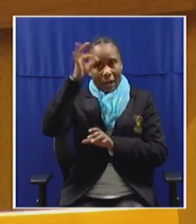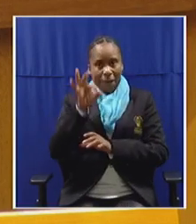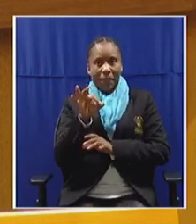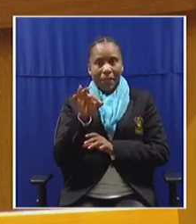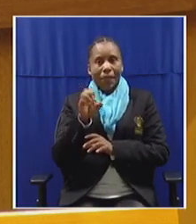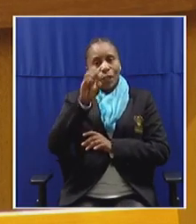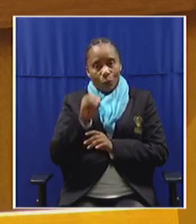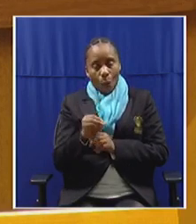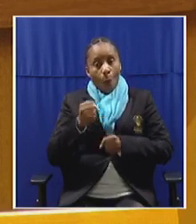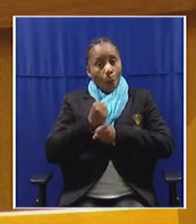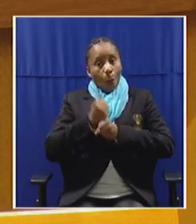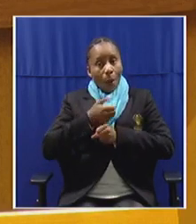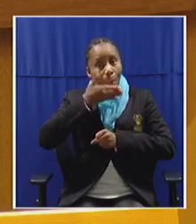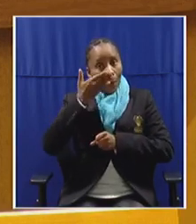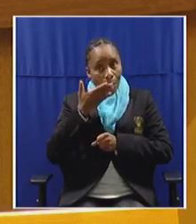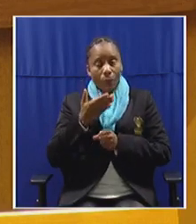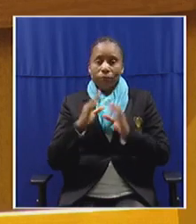with this unemployment.